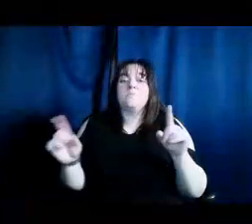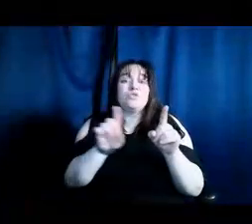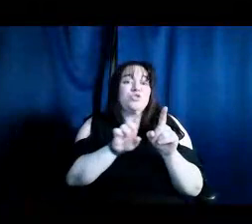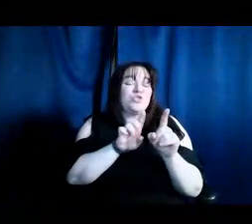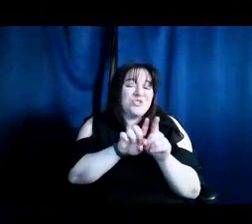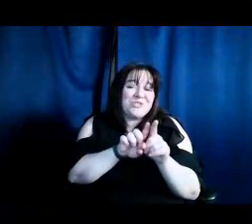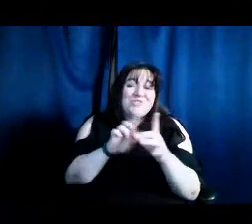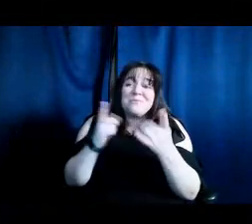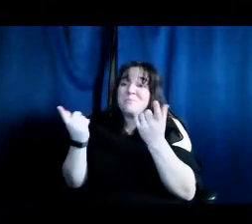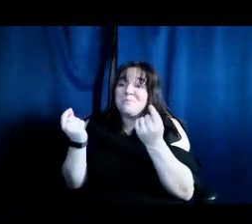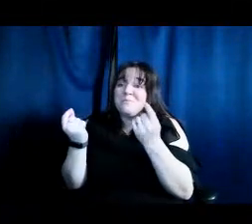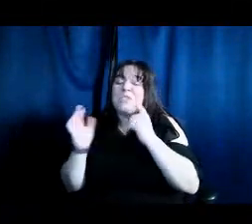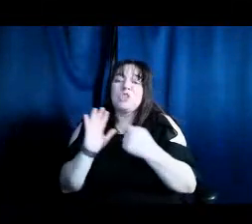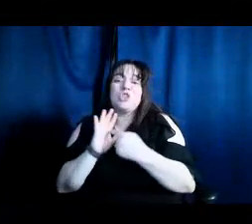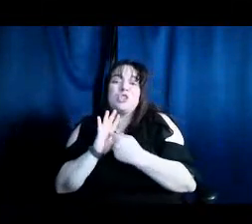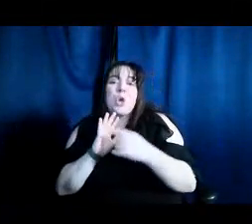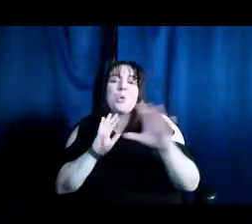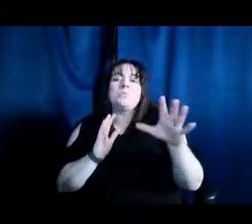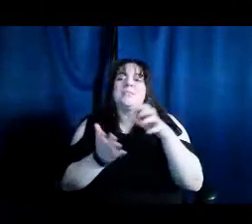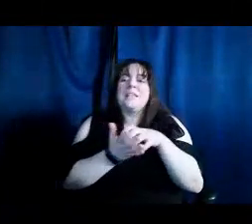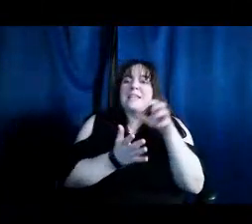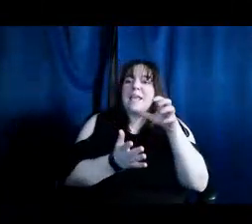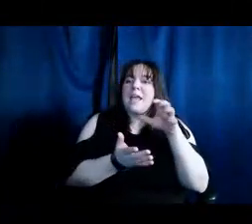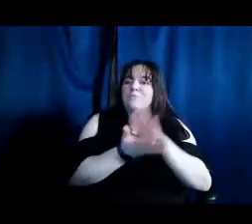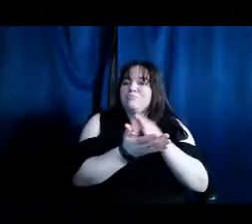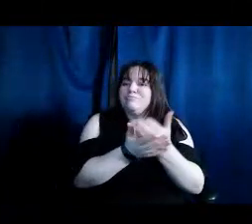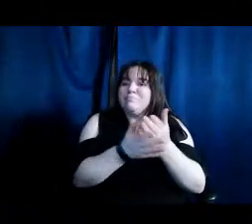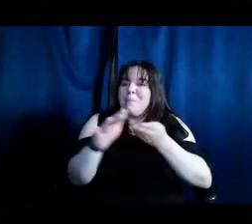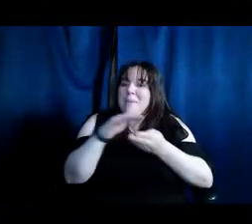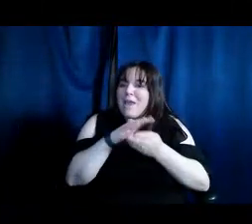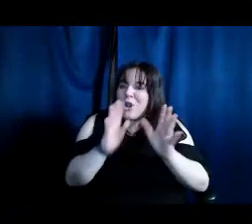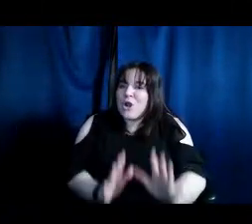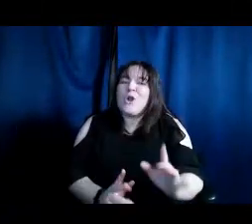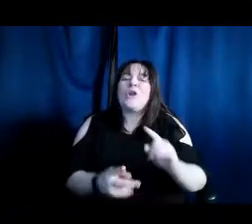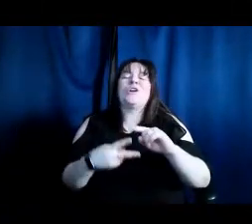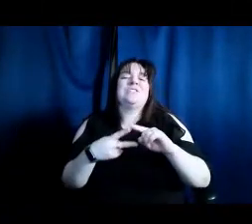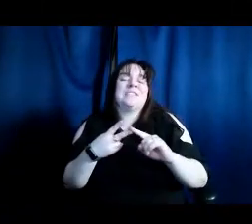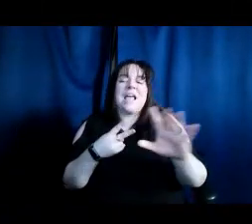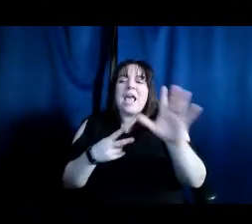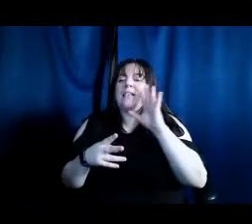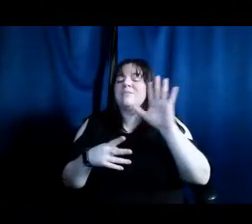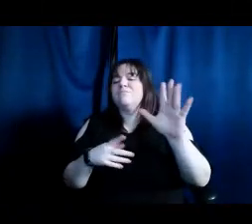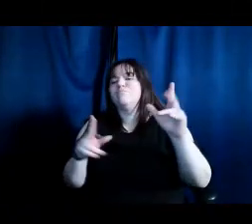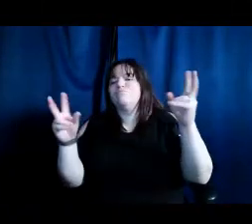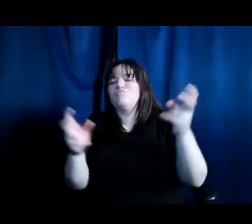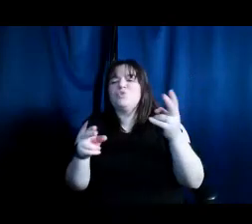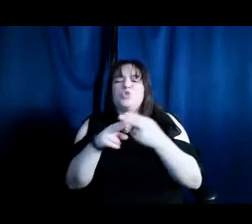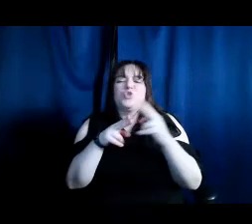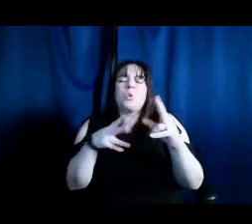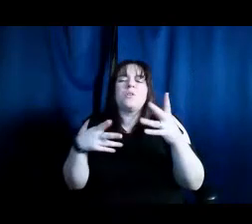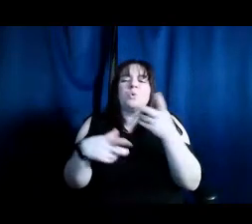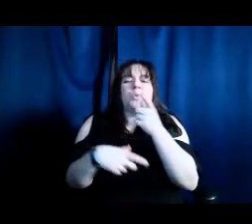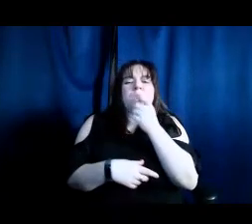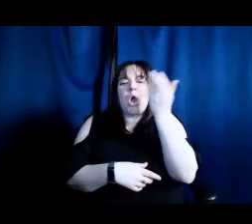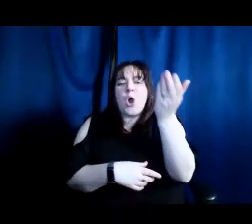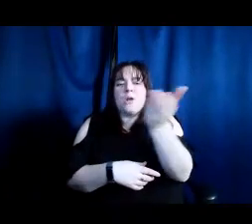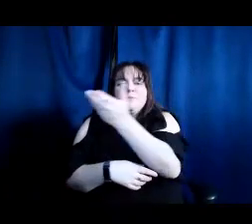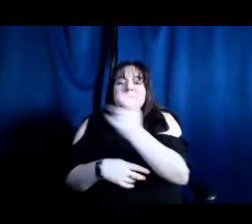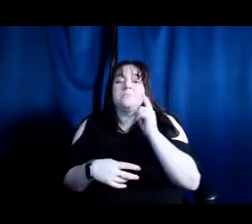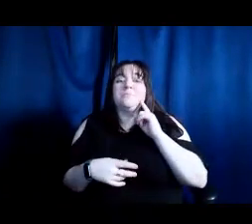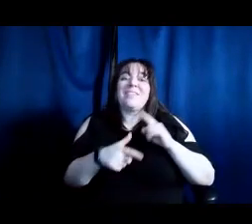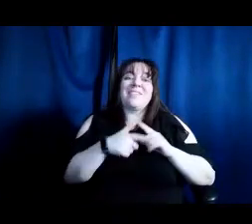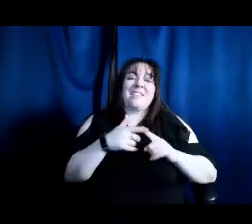and testimonials. The bottom of the Cakeability homepage displays Instagram highlights and the footer